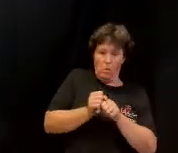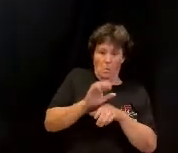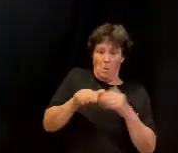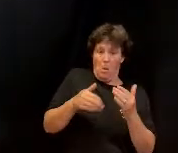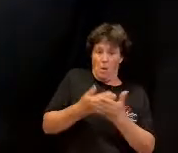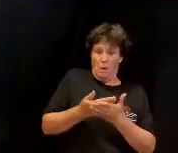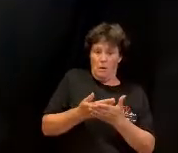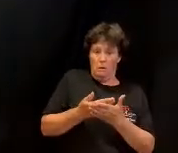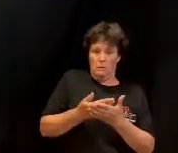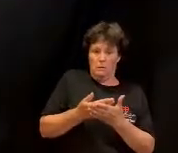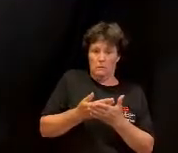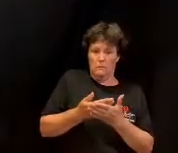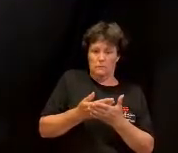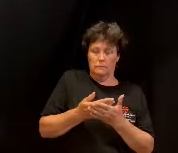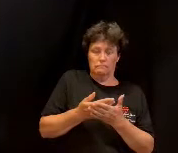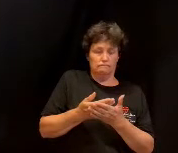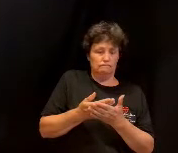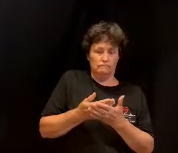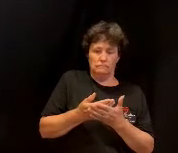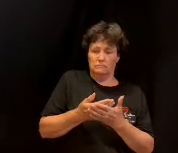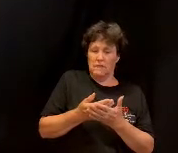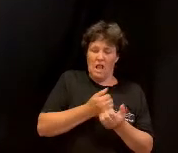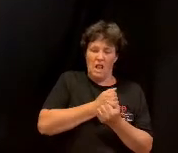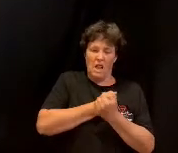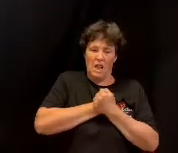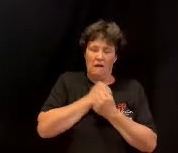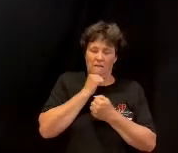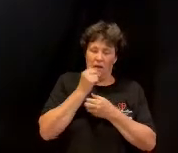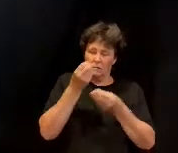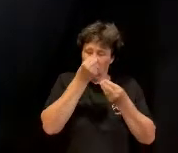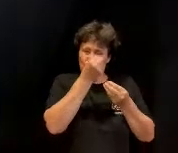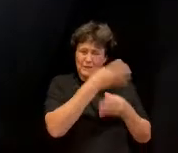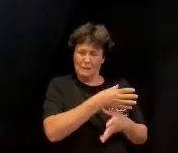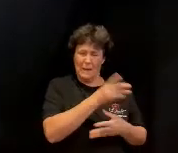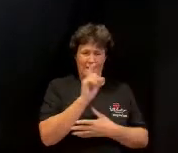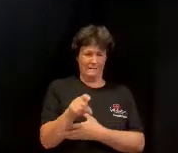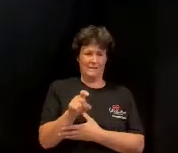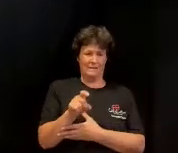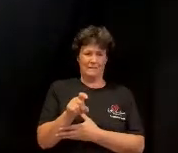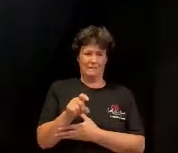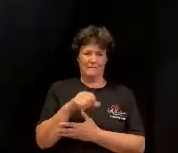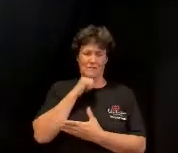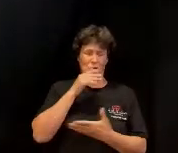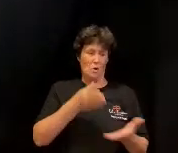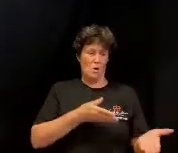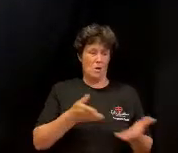Love doesn't neglect needs. Doesn't require people to be certain ways in